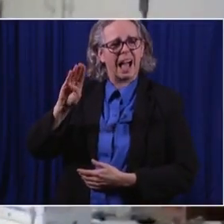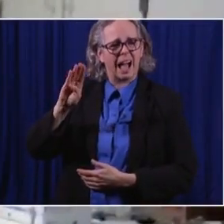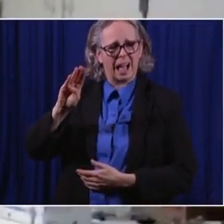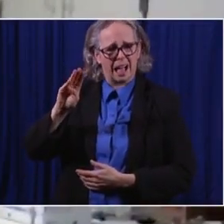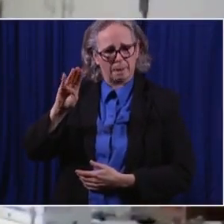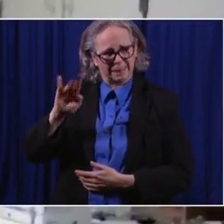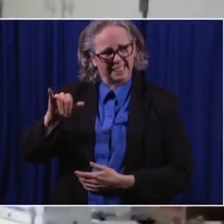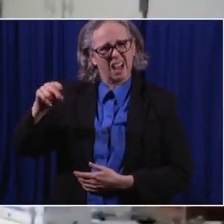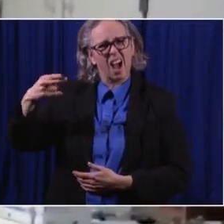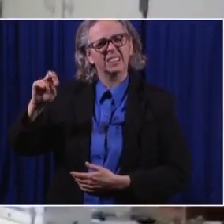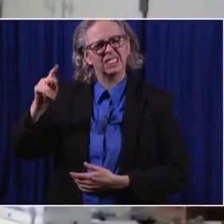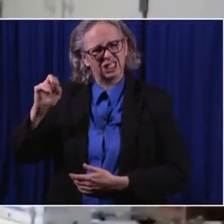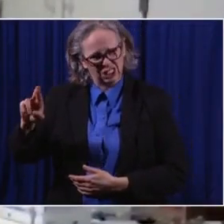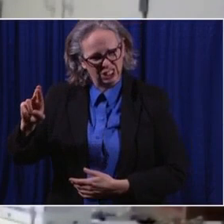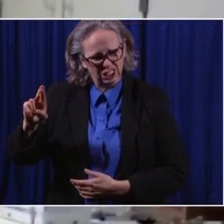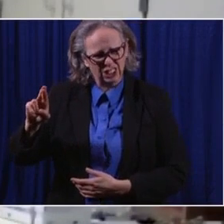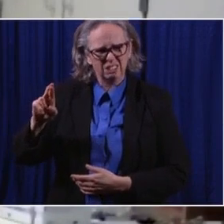well, thank you.